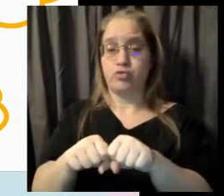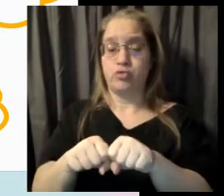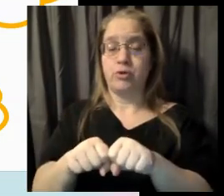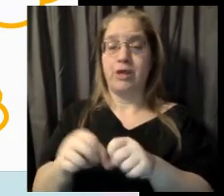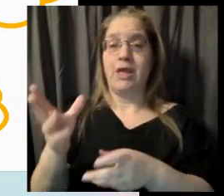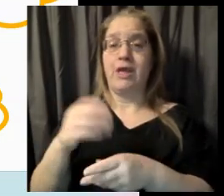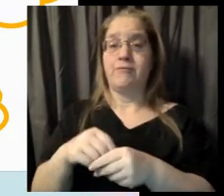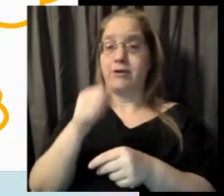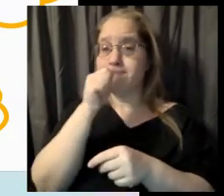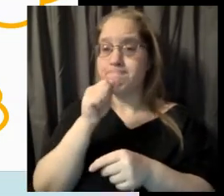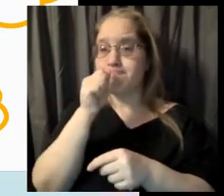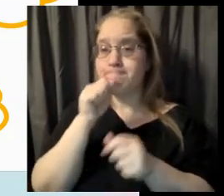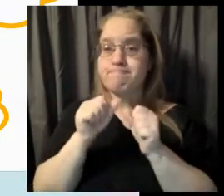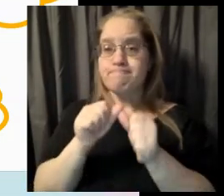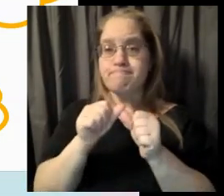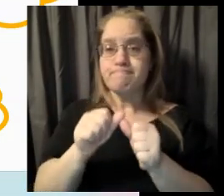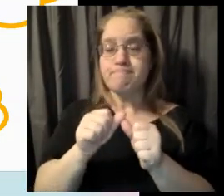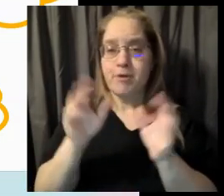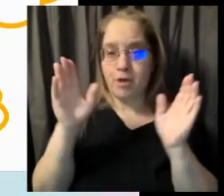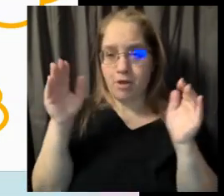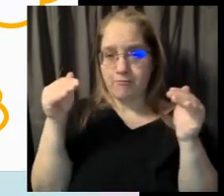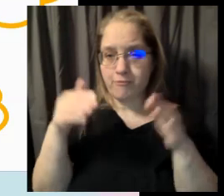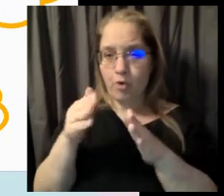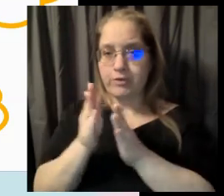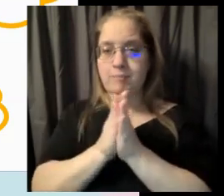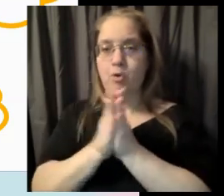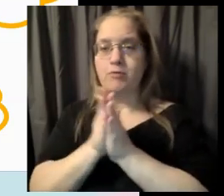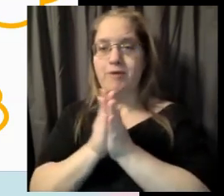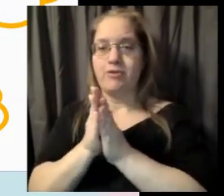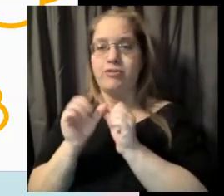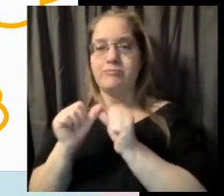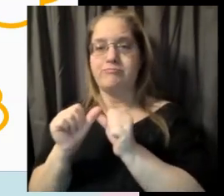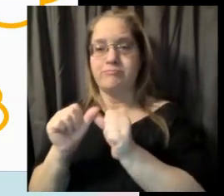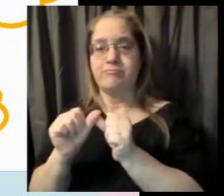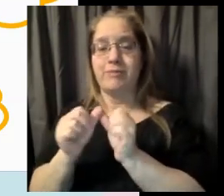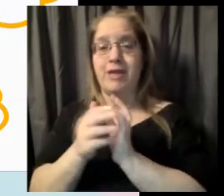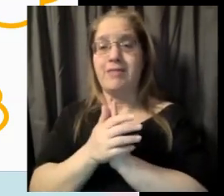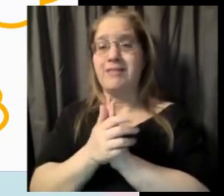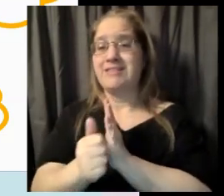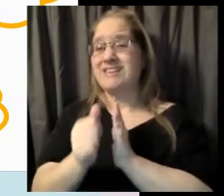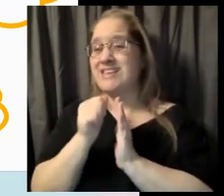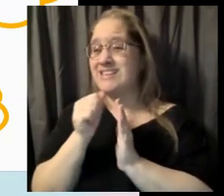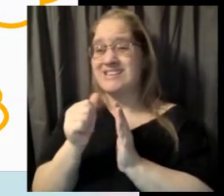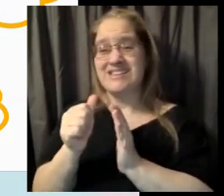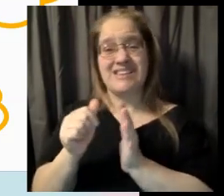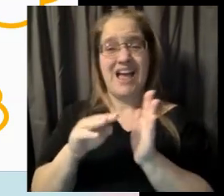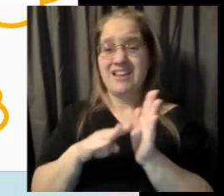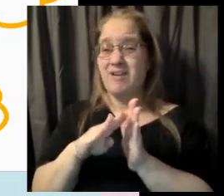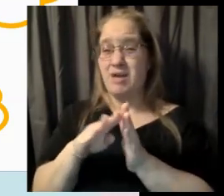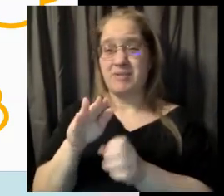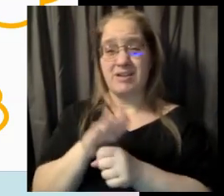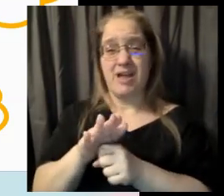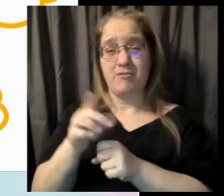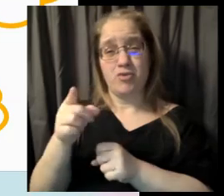perseverance, focus, and motivation to stay on track. If this skill is underdeveloped, you may notice